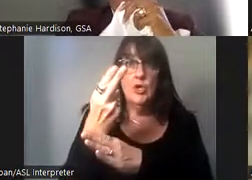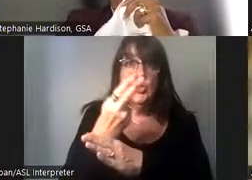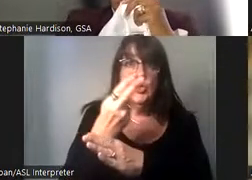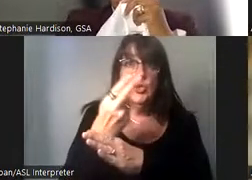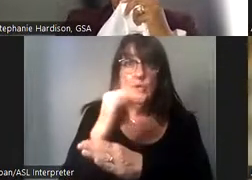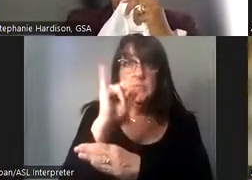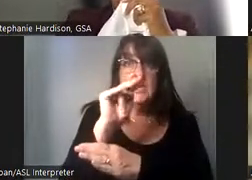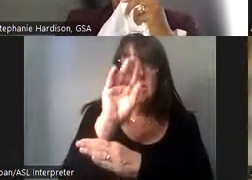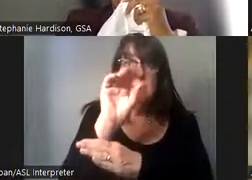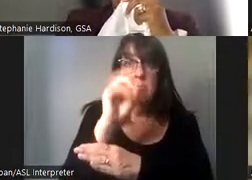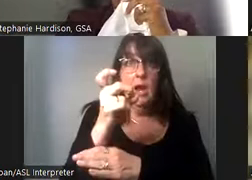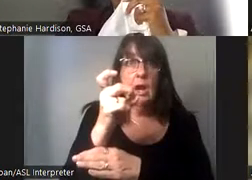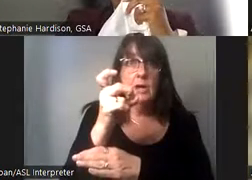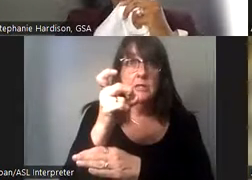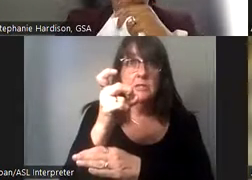inbox,